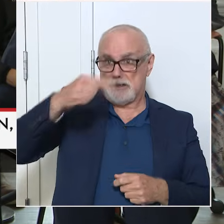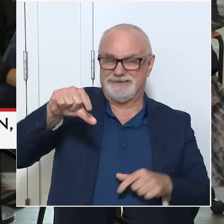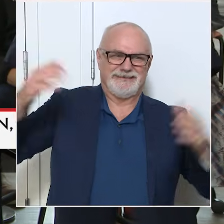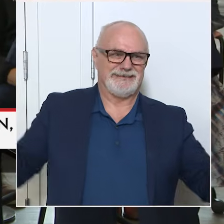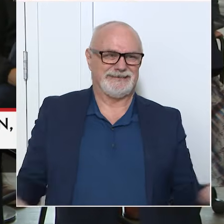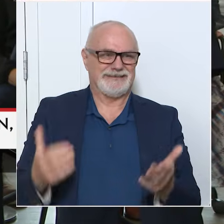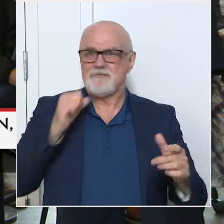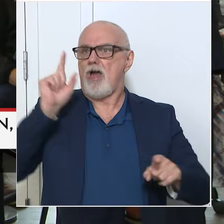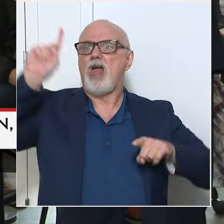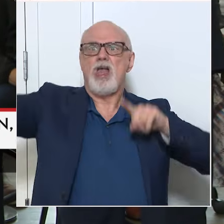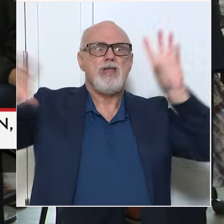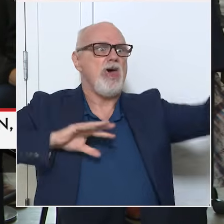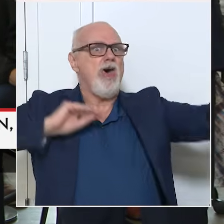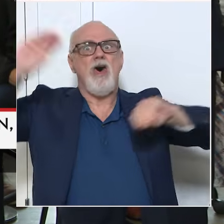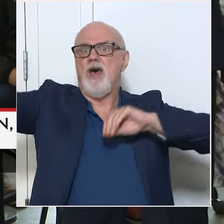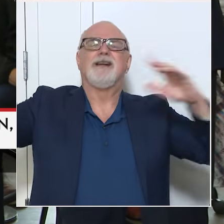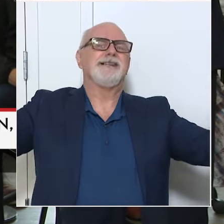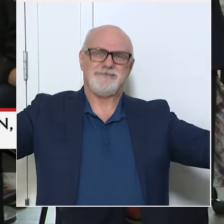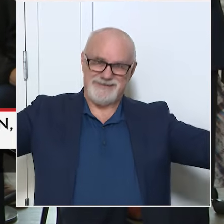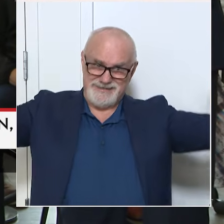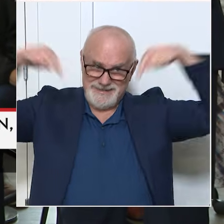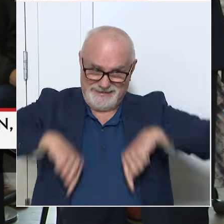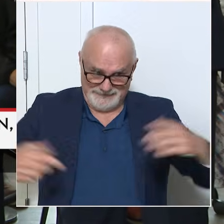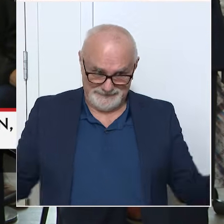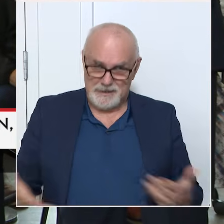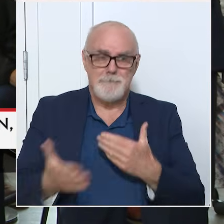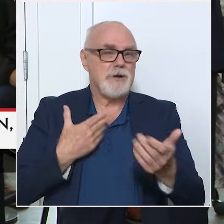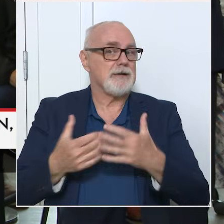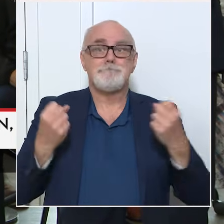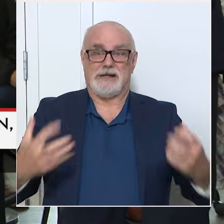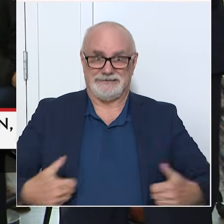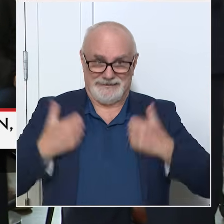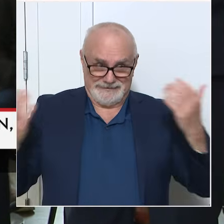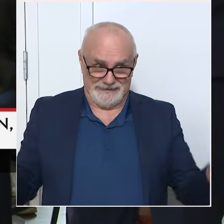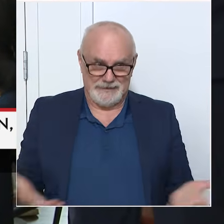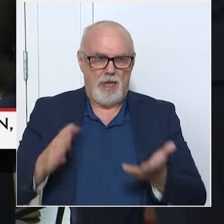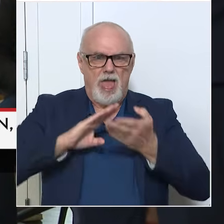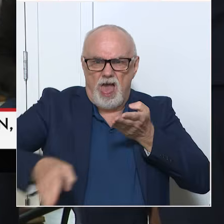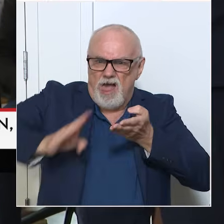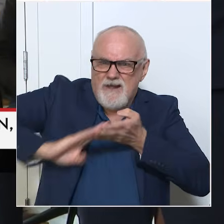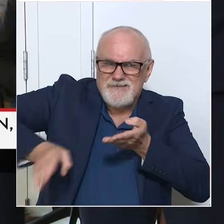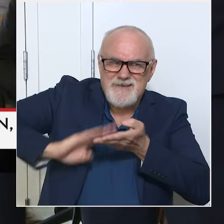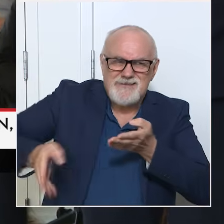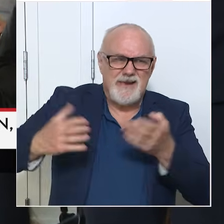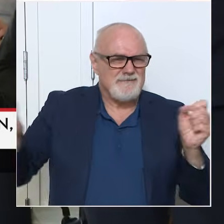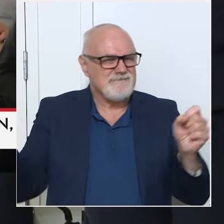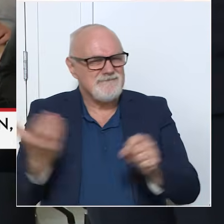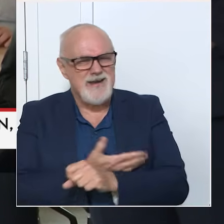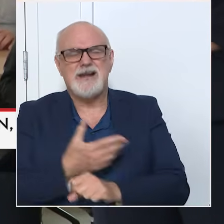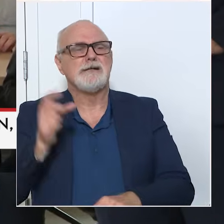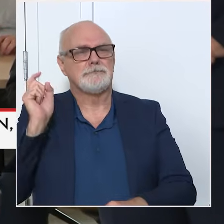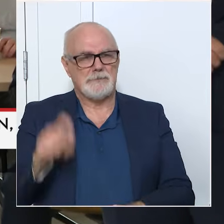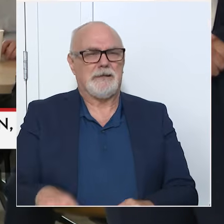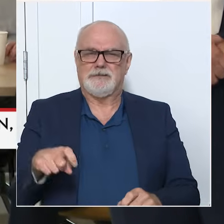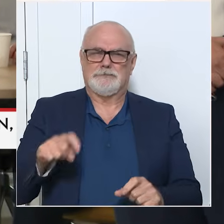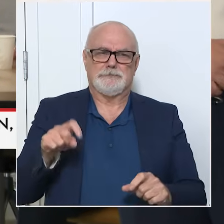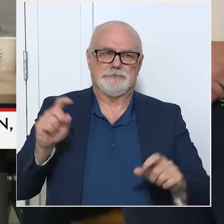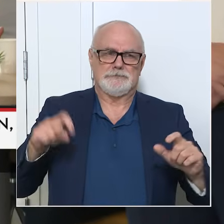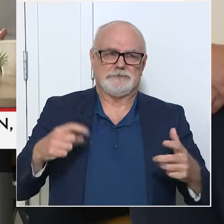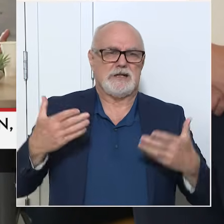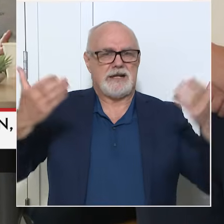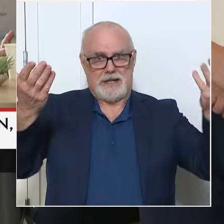who have been let go in all of these processes need to be rehired where those jobs are